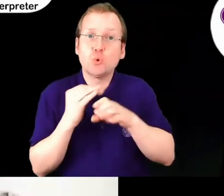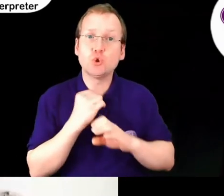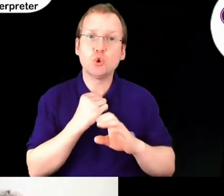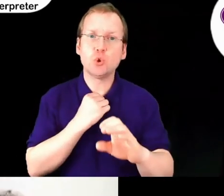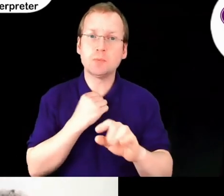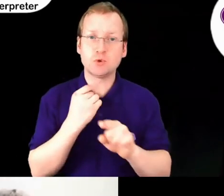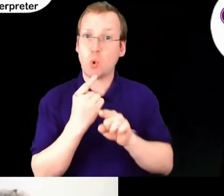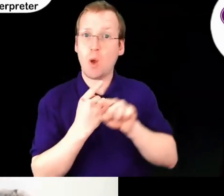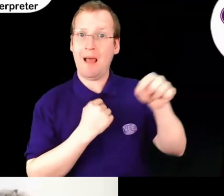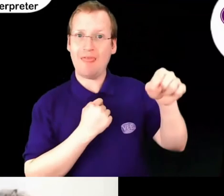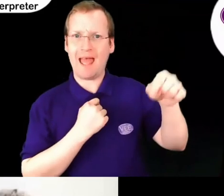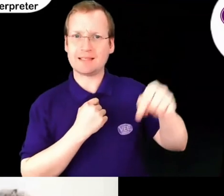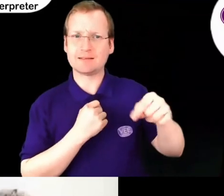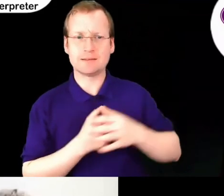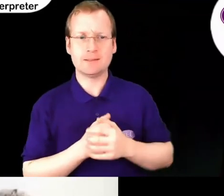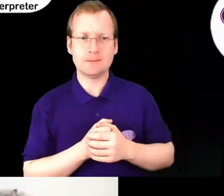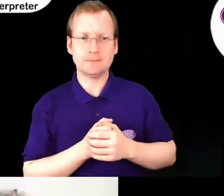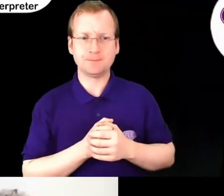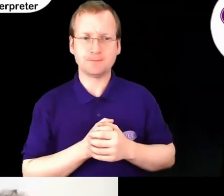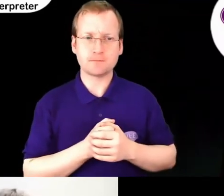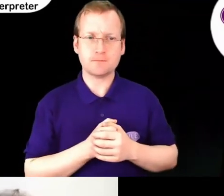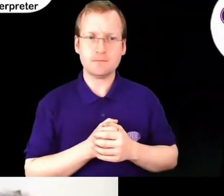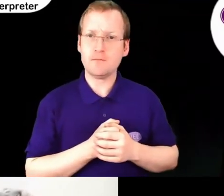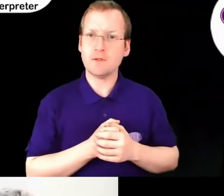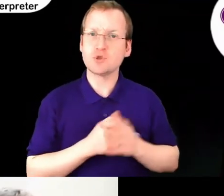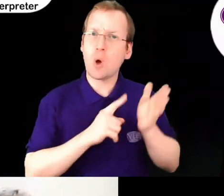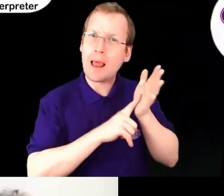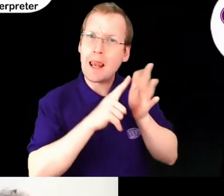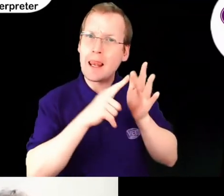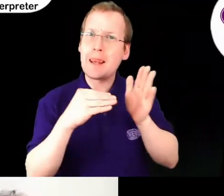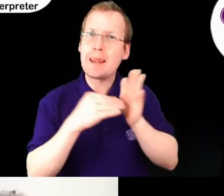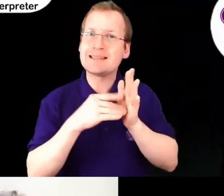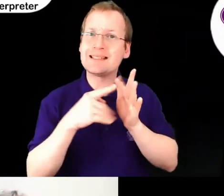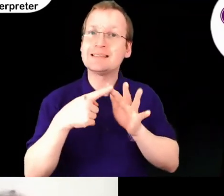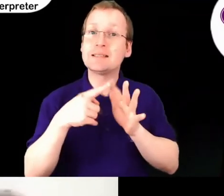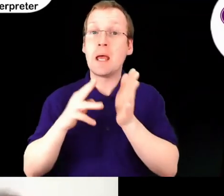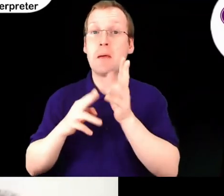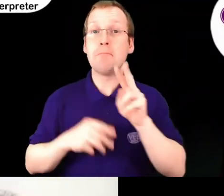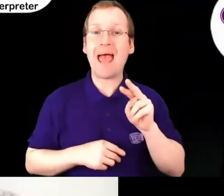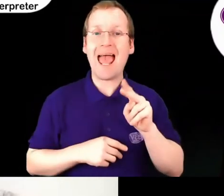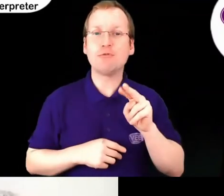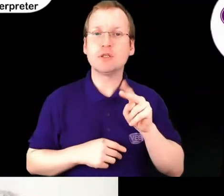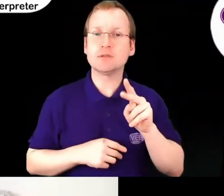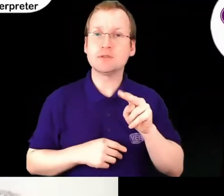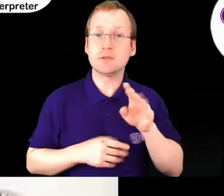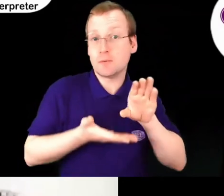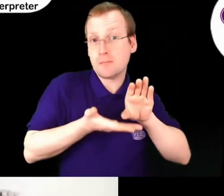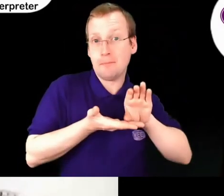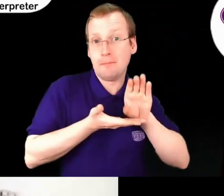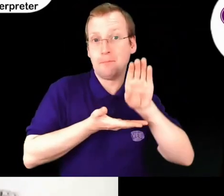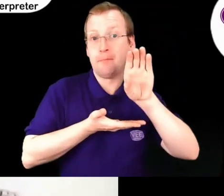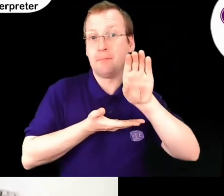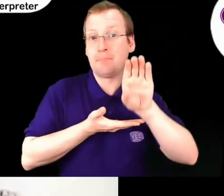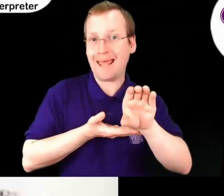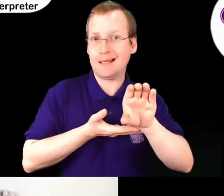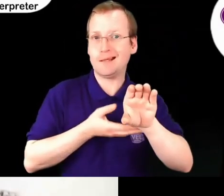issue. And so Lizzie's parents were keen to finance the